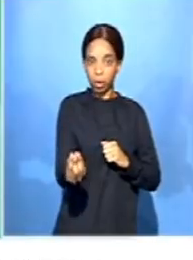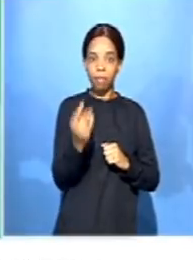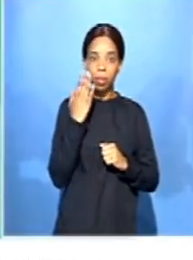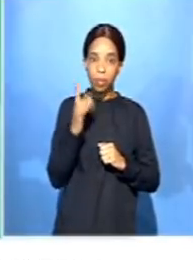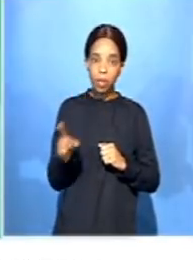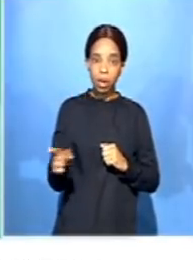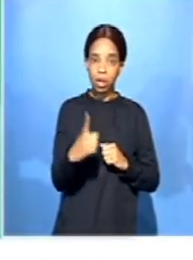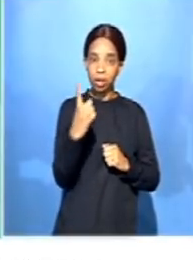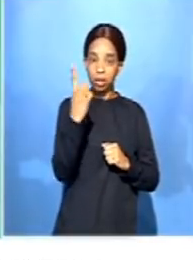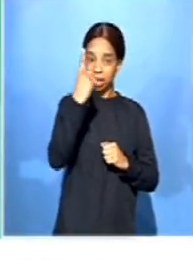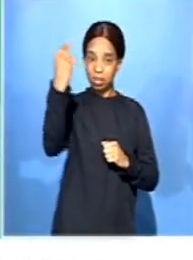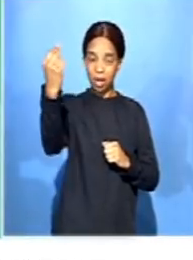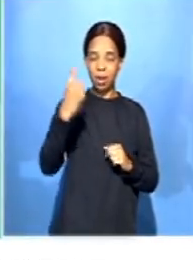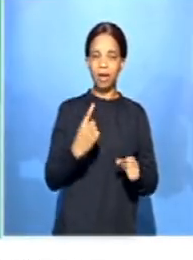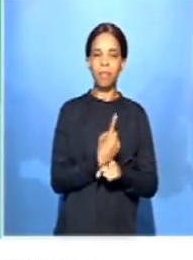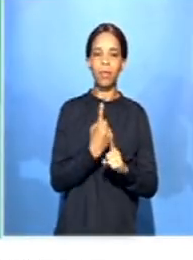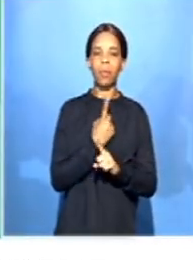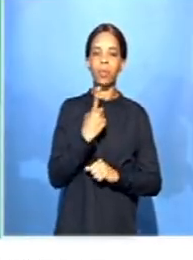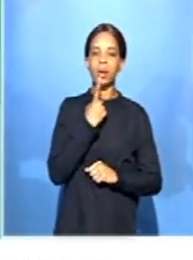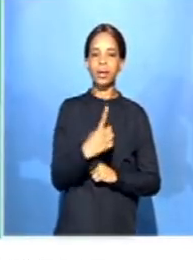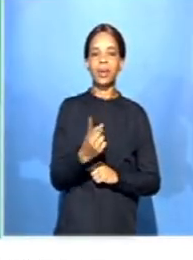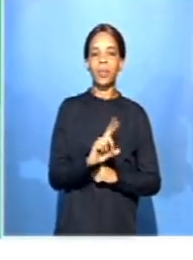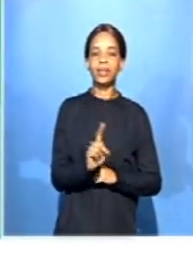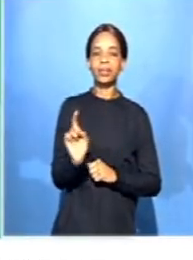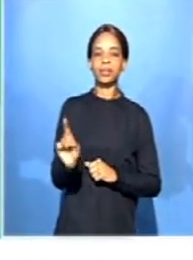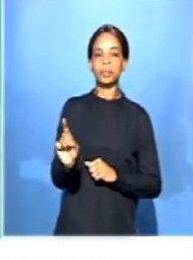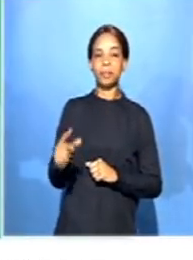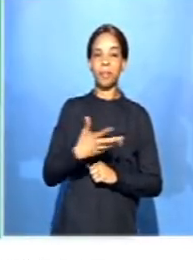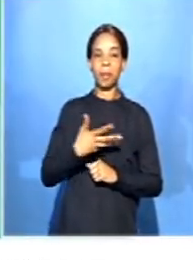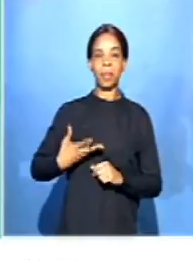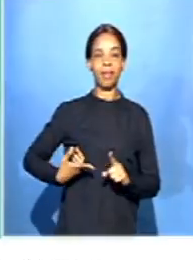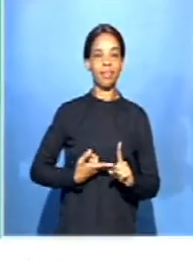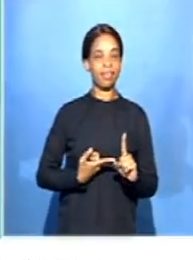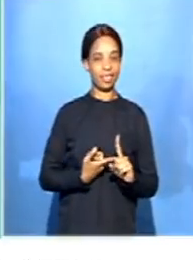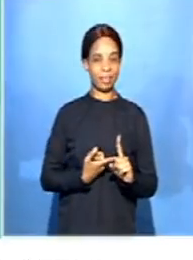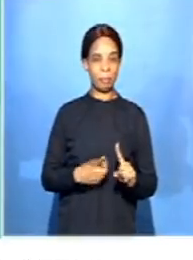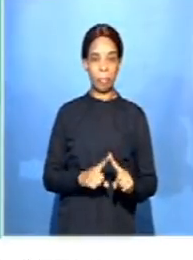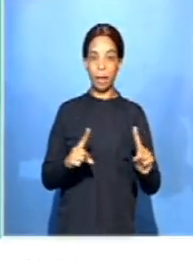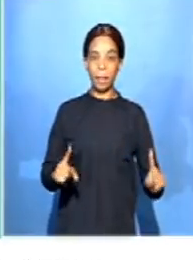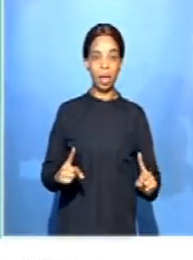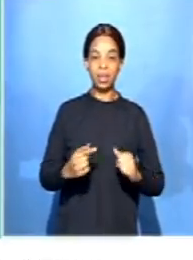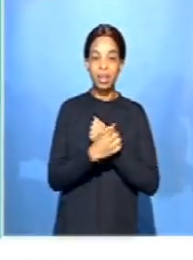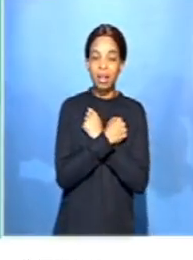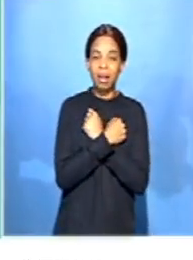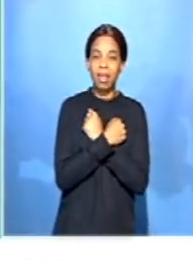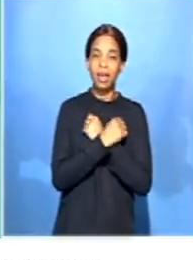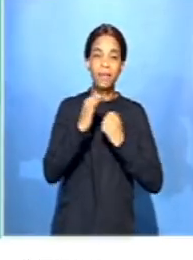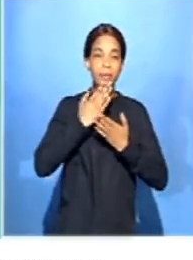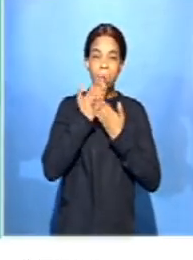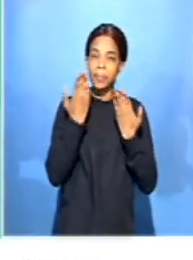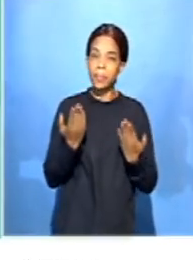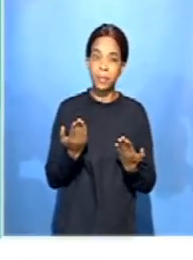mama Edna ka ntlha ya lerato le lona lo ileng lwa lo fokotsa mo